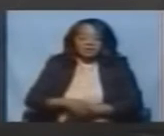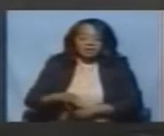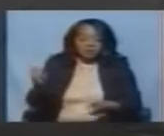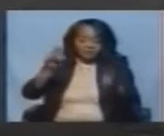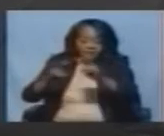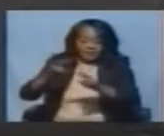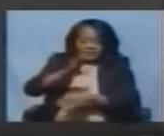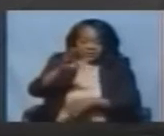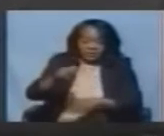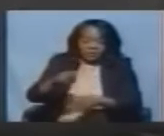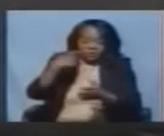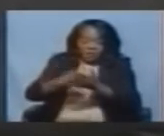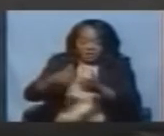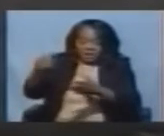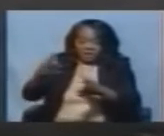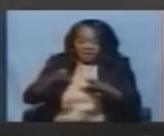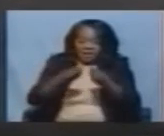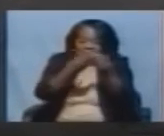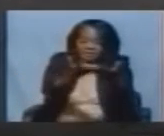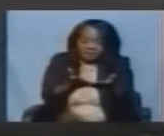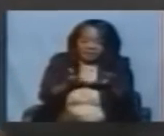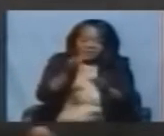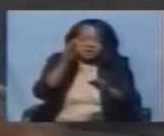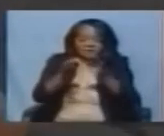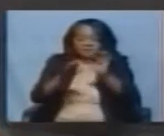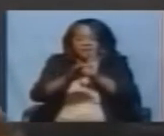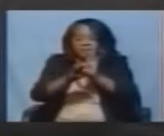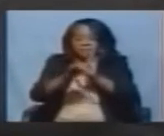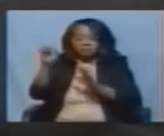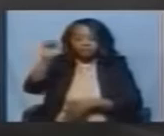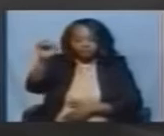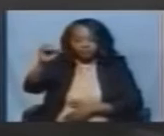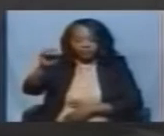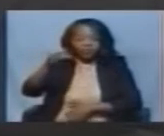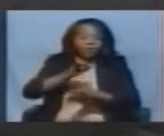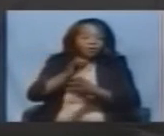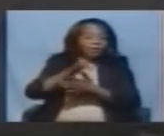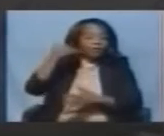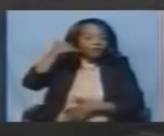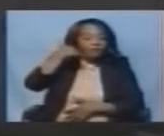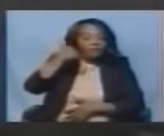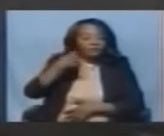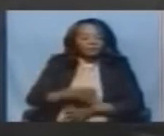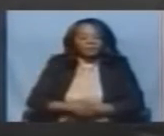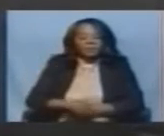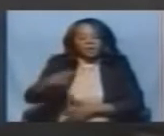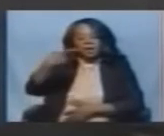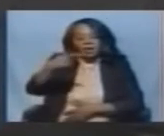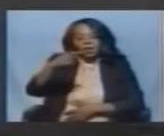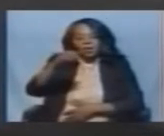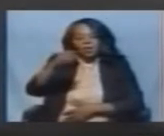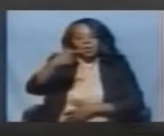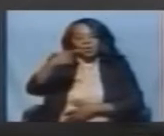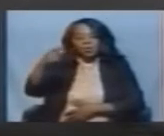others are offering. And if it's a vehicle, for instance, or if it's a phone that you are buying, we'll go on Google and find out the actual price. And we